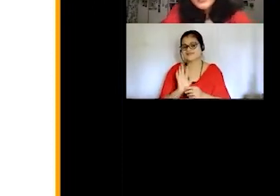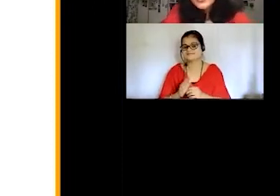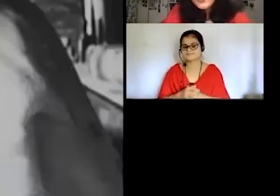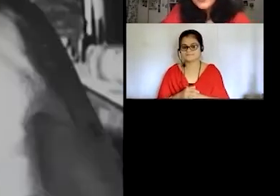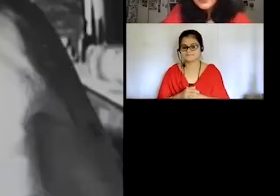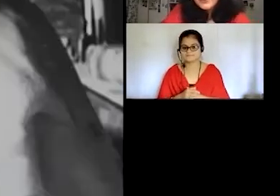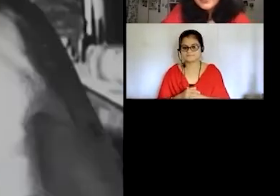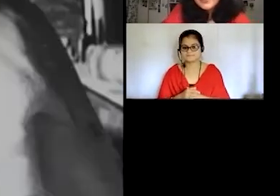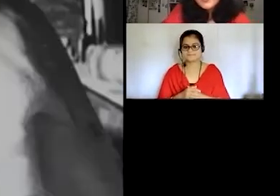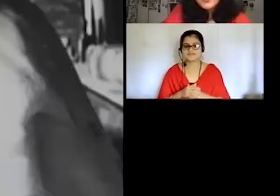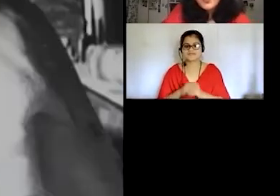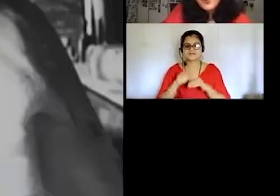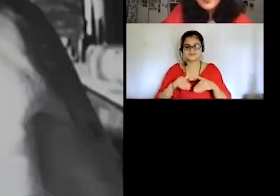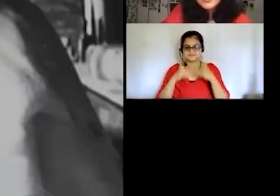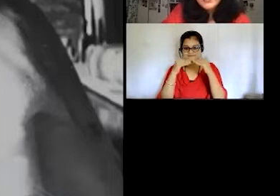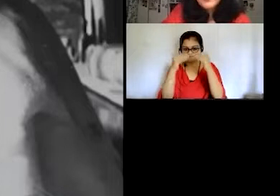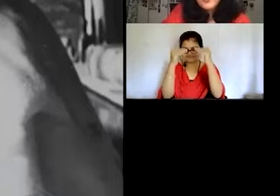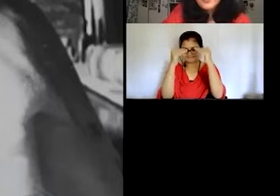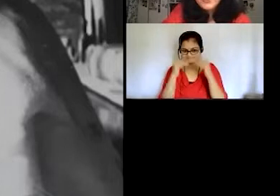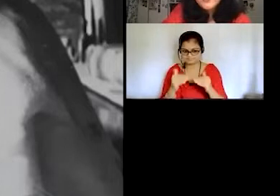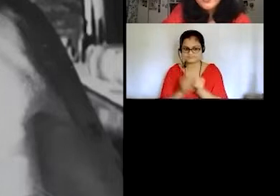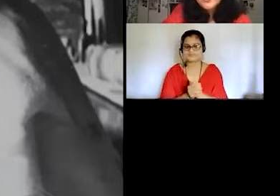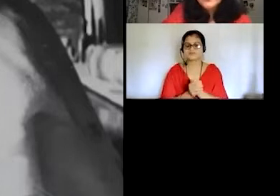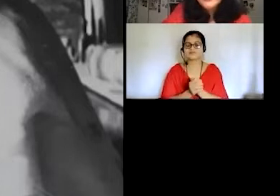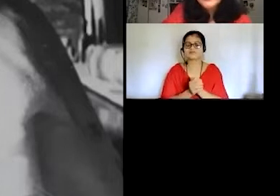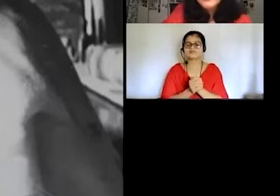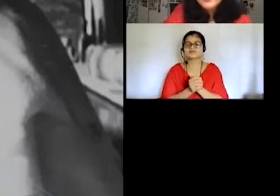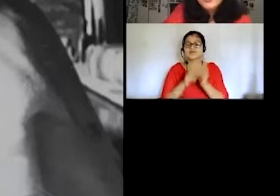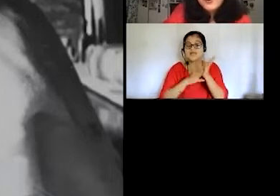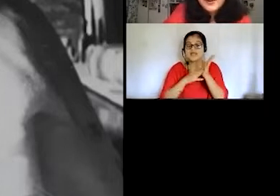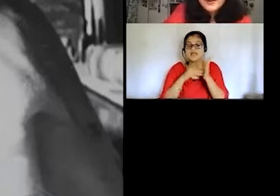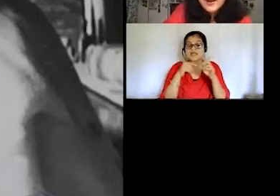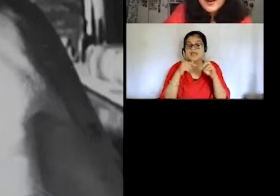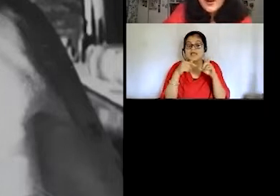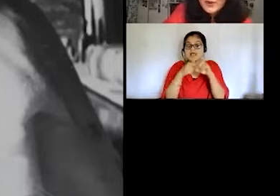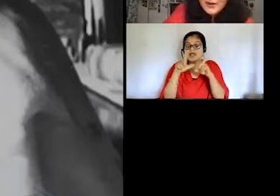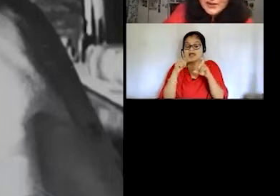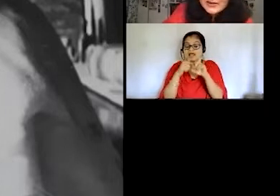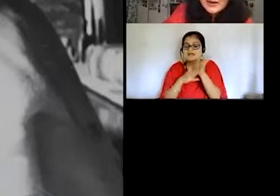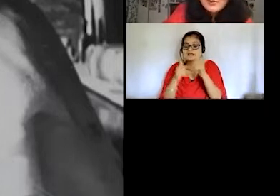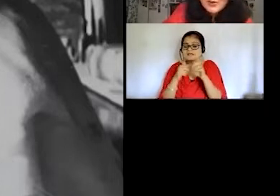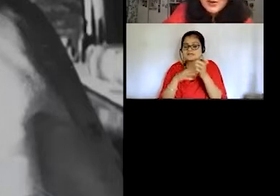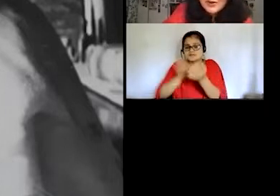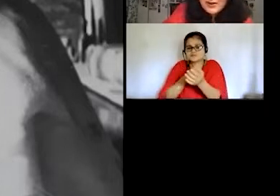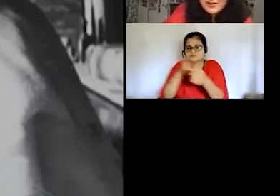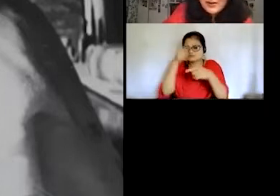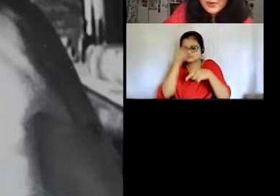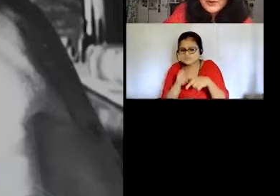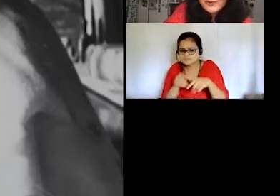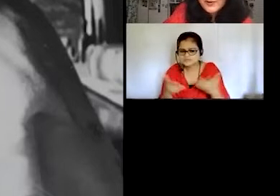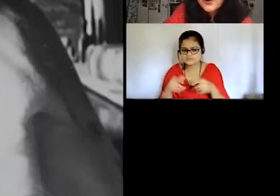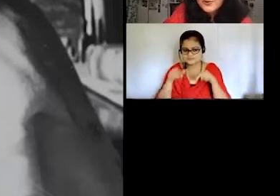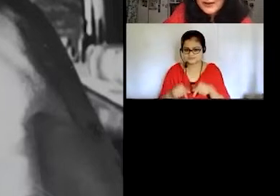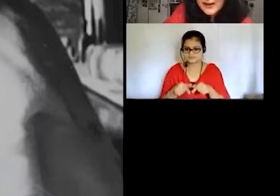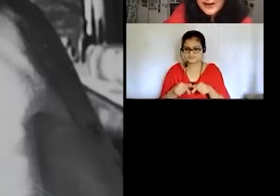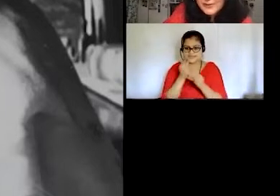Let's shift gears from notes and octaves to the elements of music. When we discuss music in general, we refer